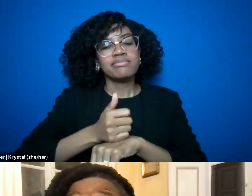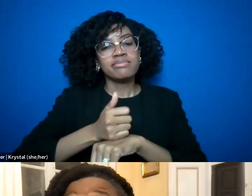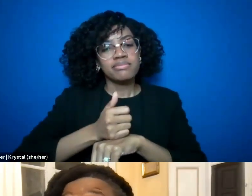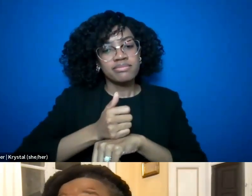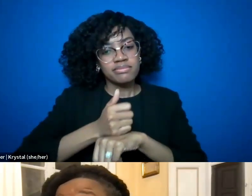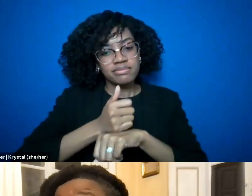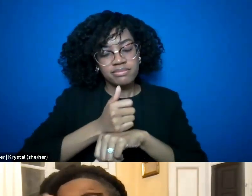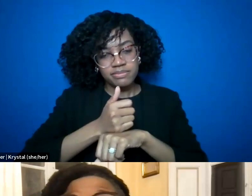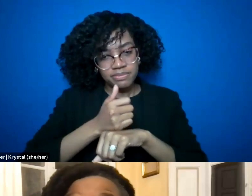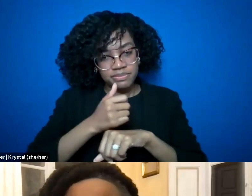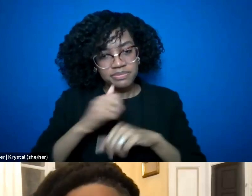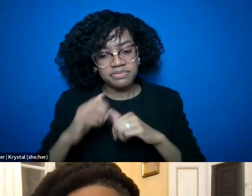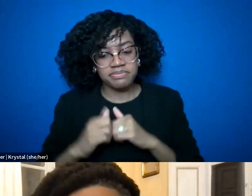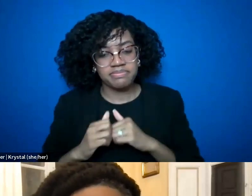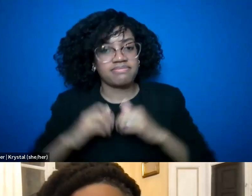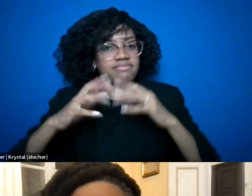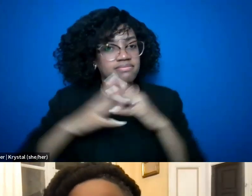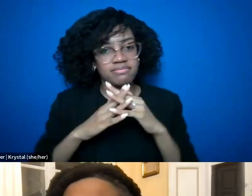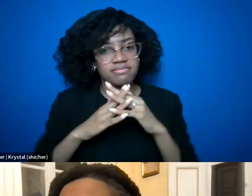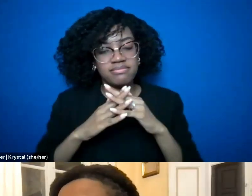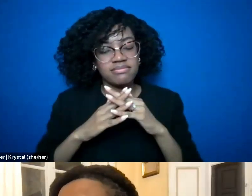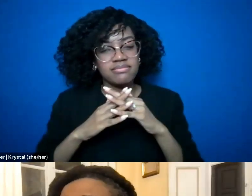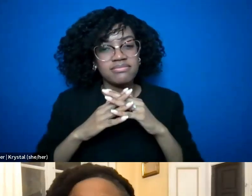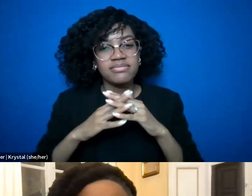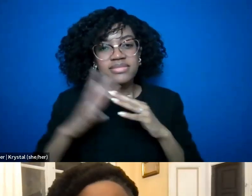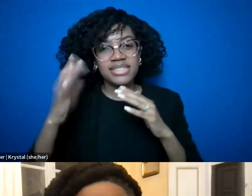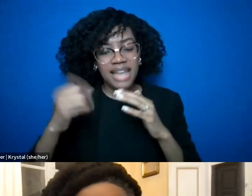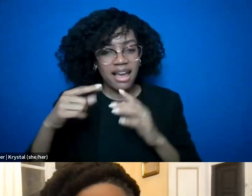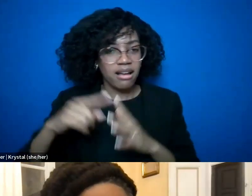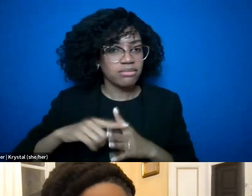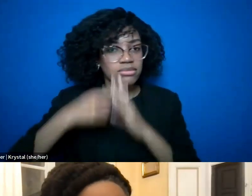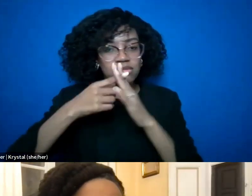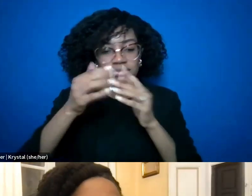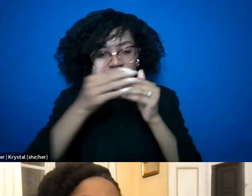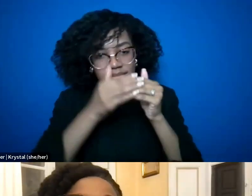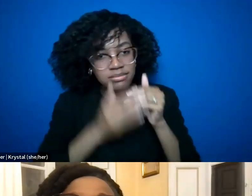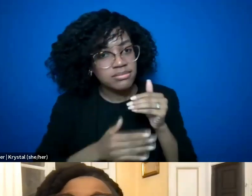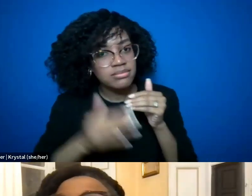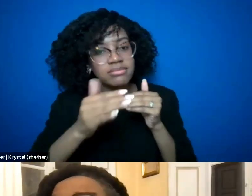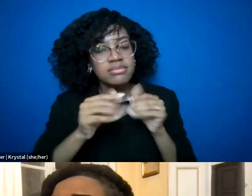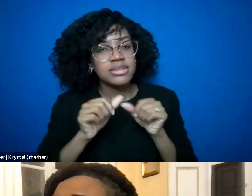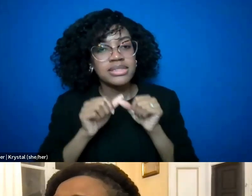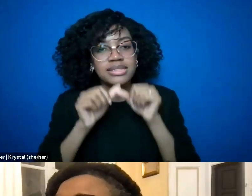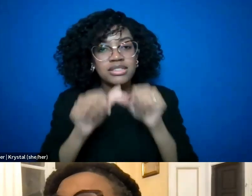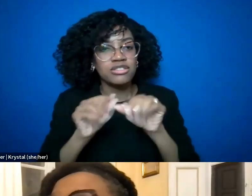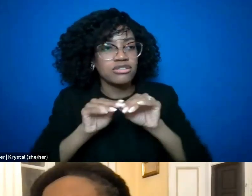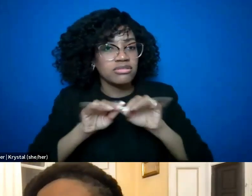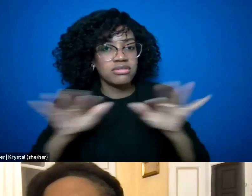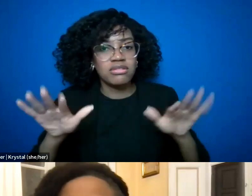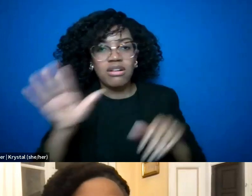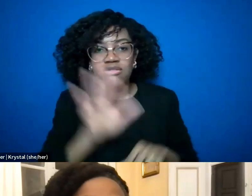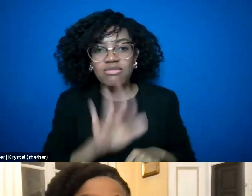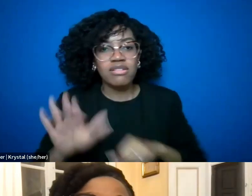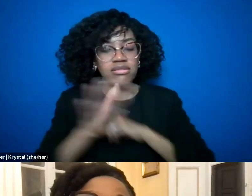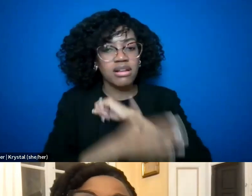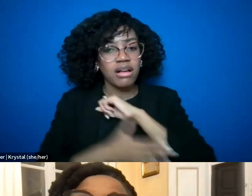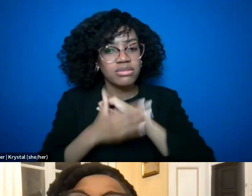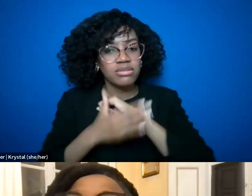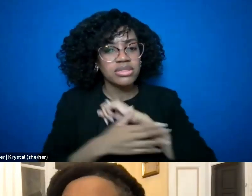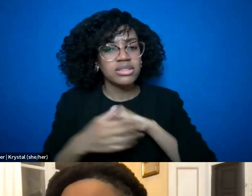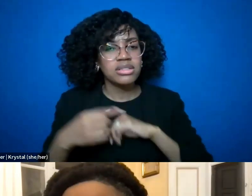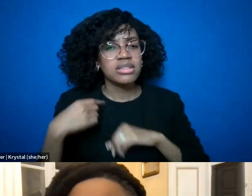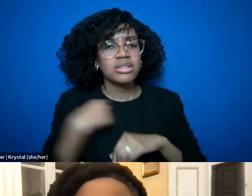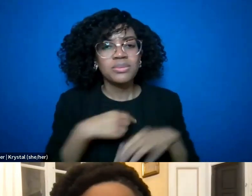become a firestorm that has spread across the country. You know, we say 22, 25,